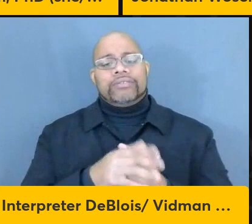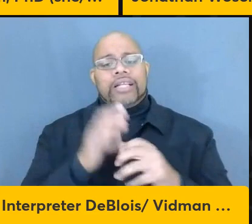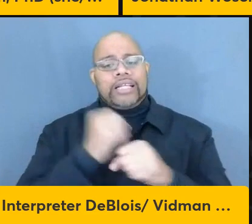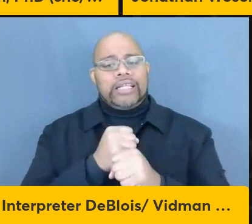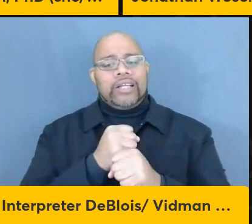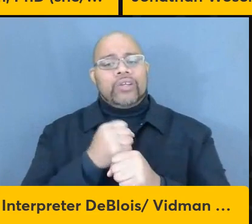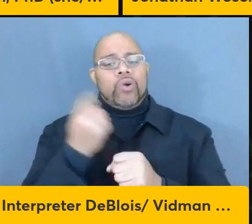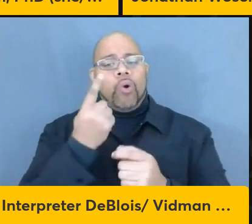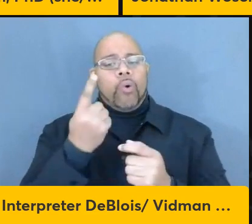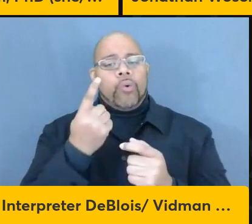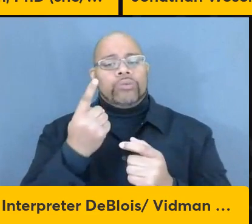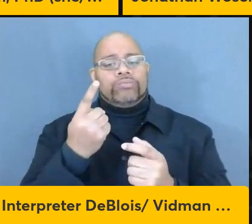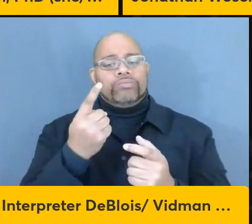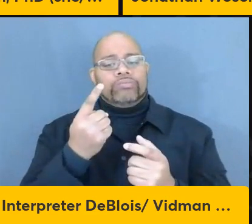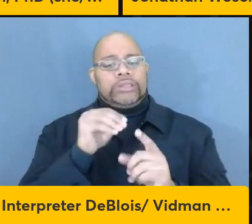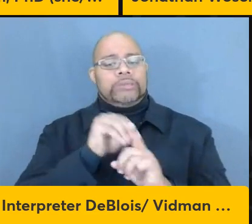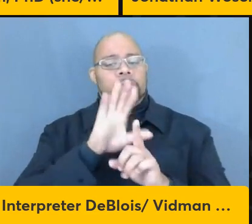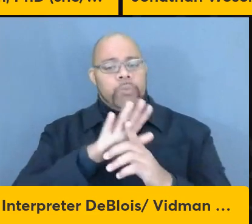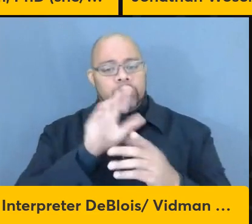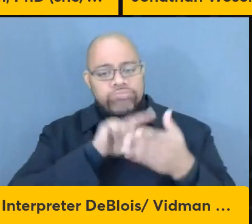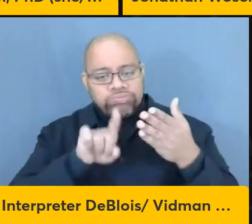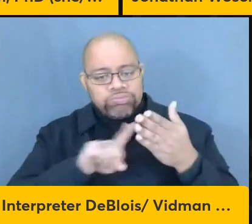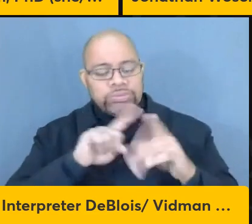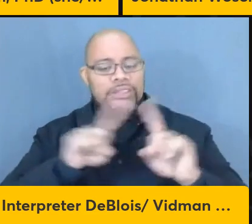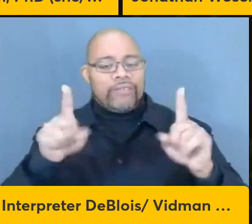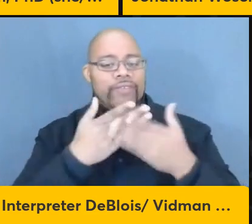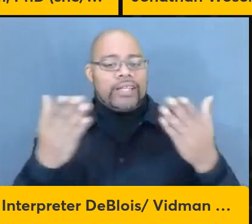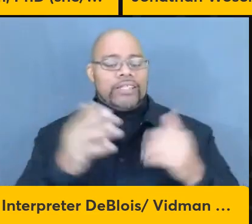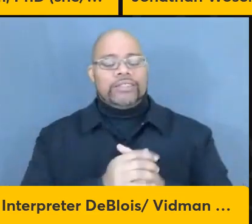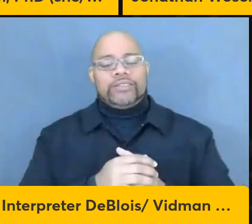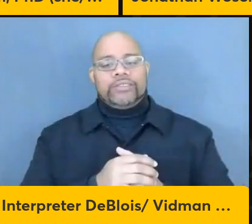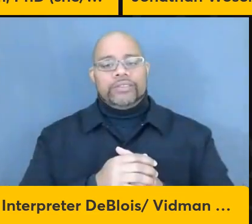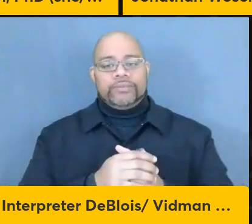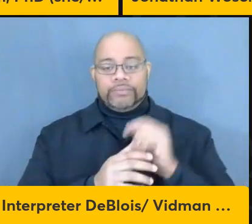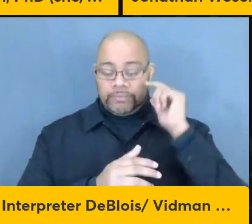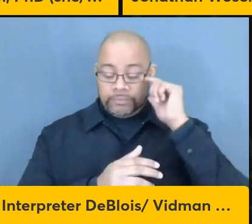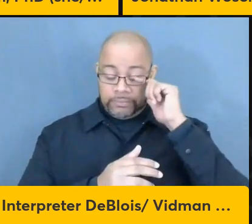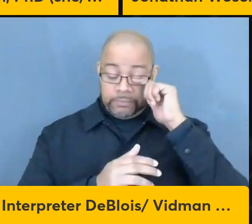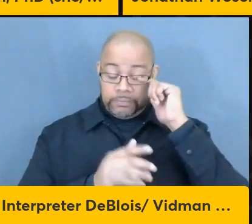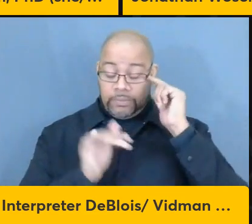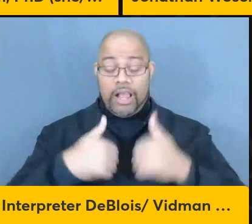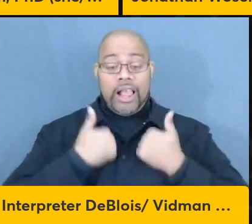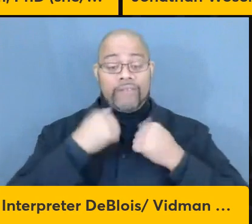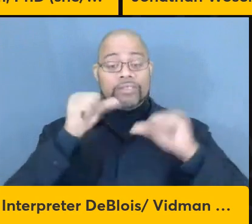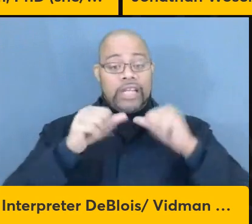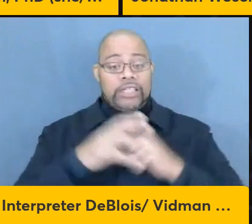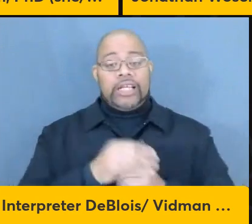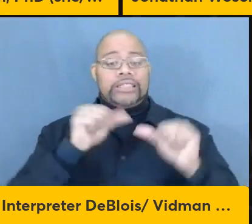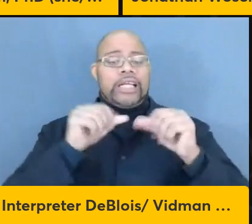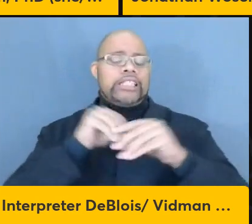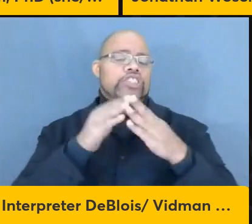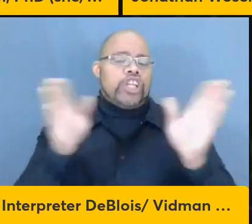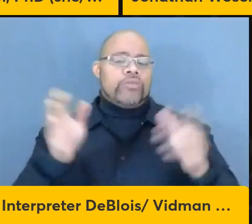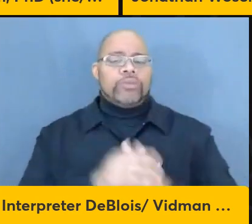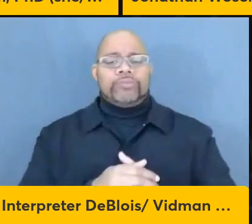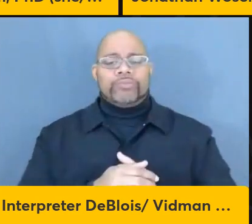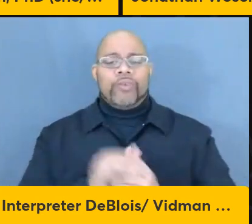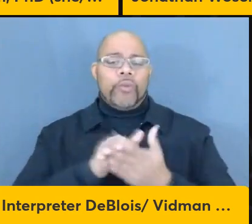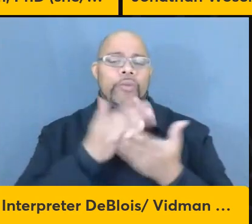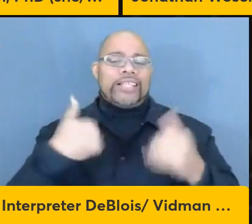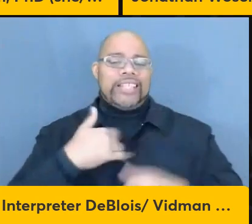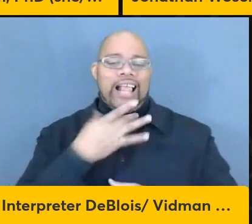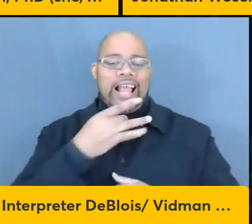be exploring different, aspects of like life science and like science in general. So those are things I